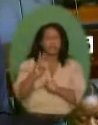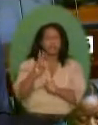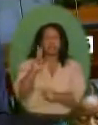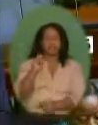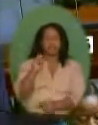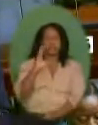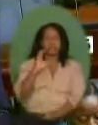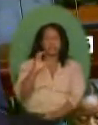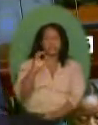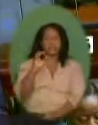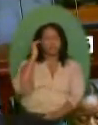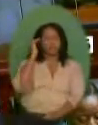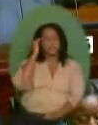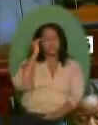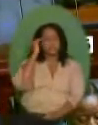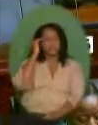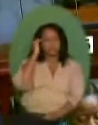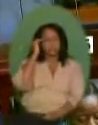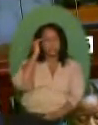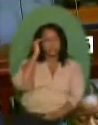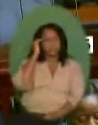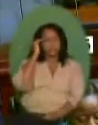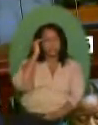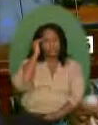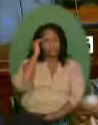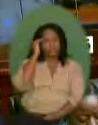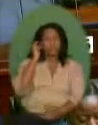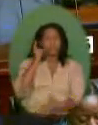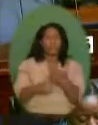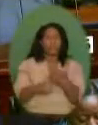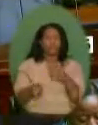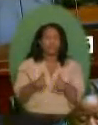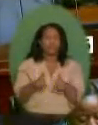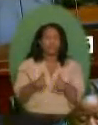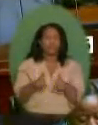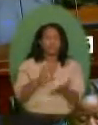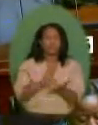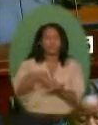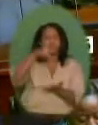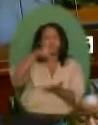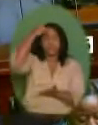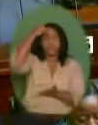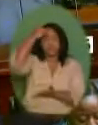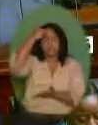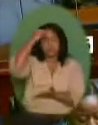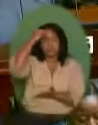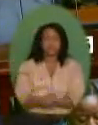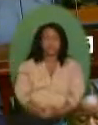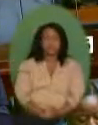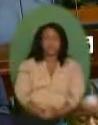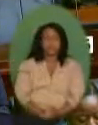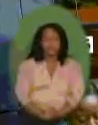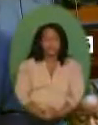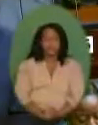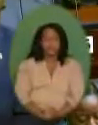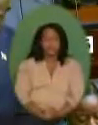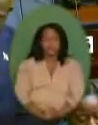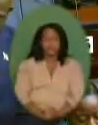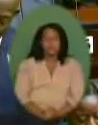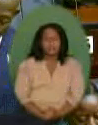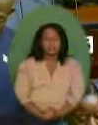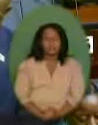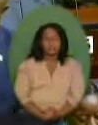do well to learn something from this if they are to serve the people as they profess that they want to do. If you